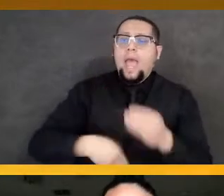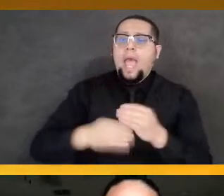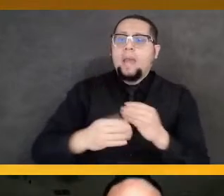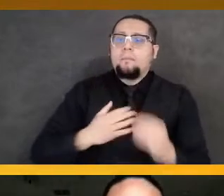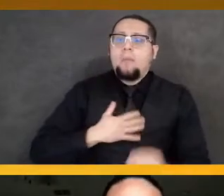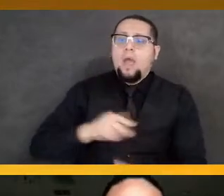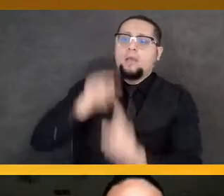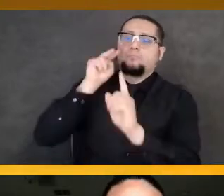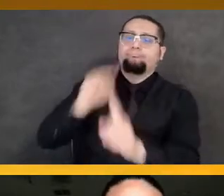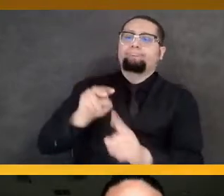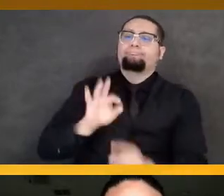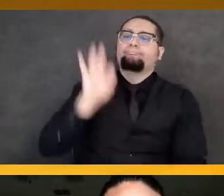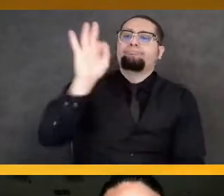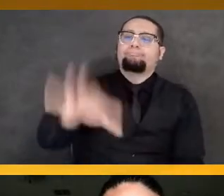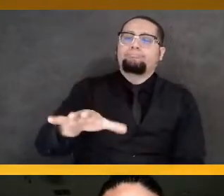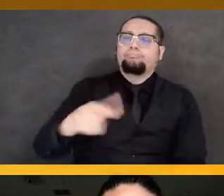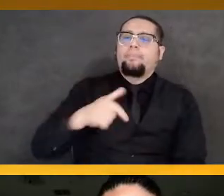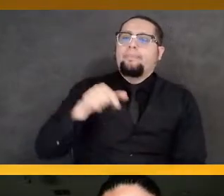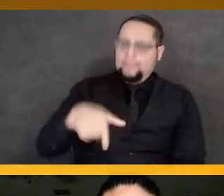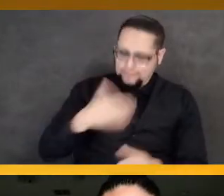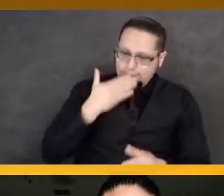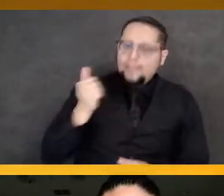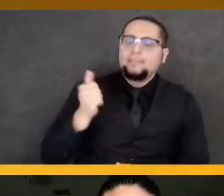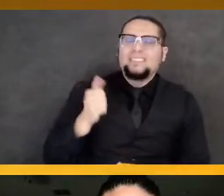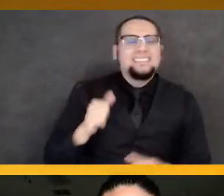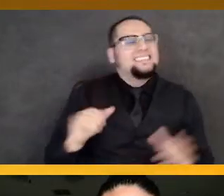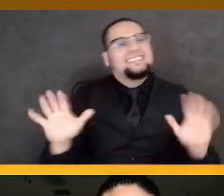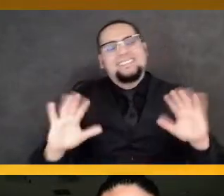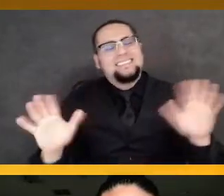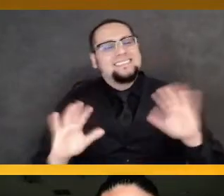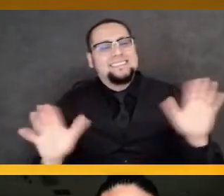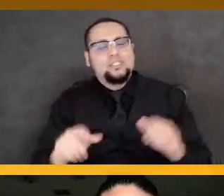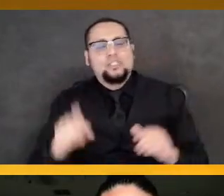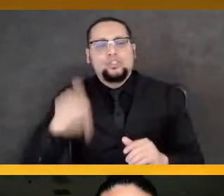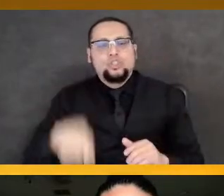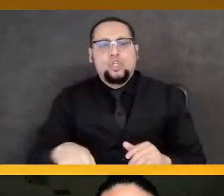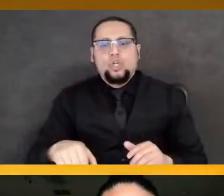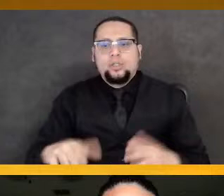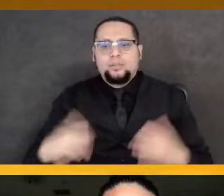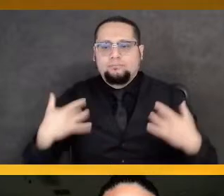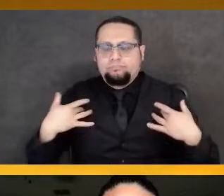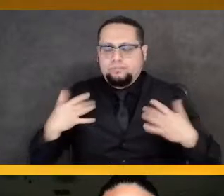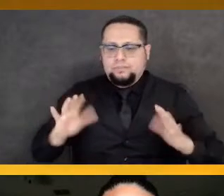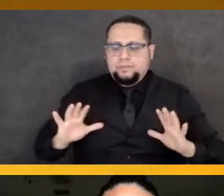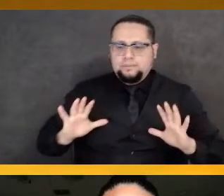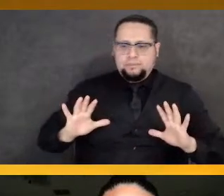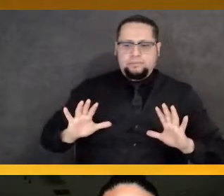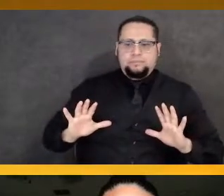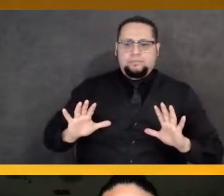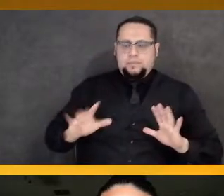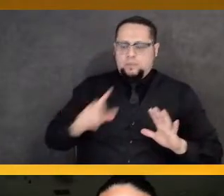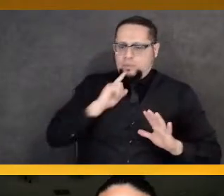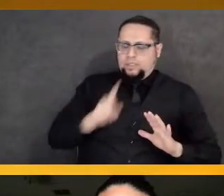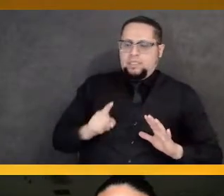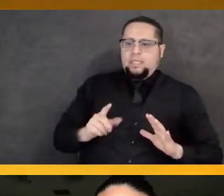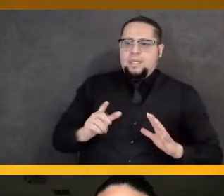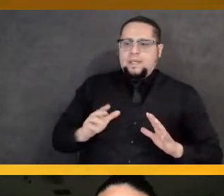think something is the best way to do it, instead of stepping back and really